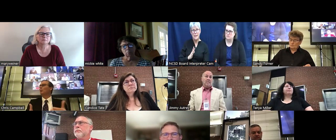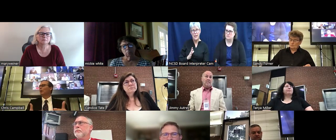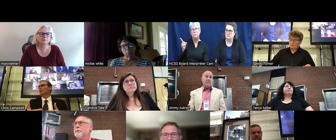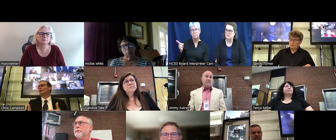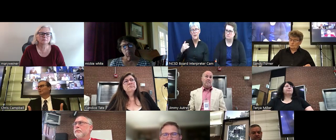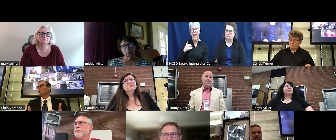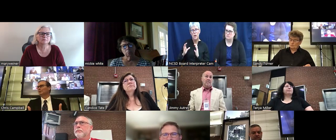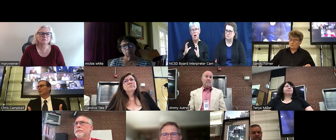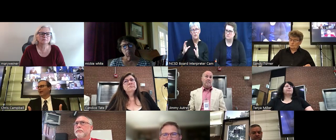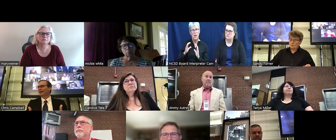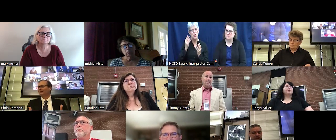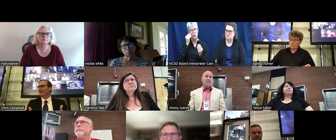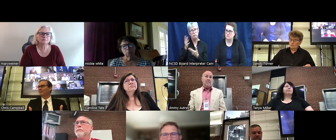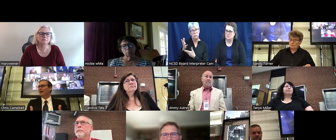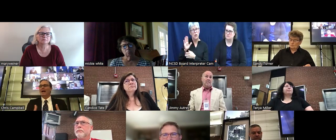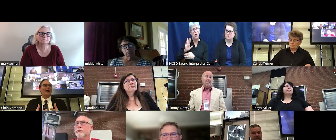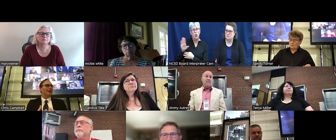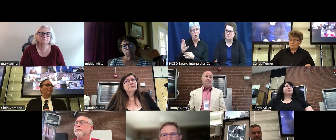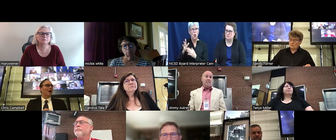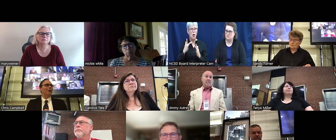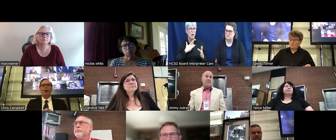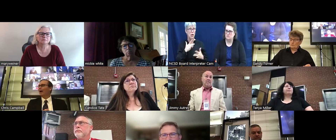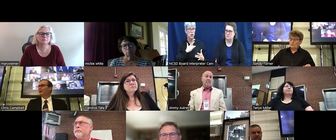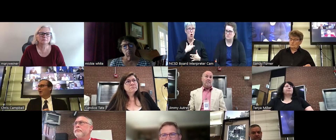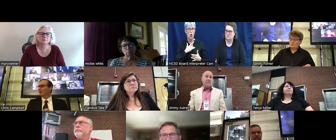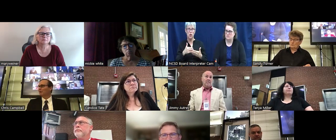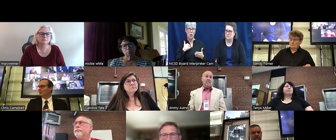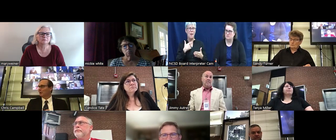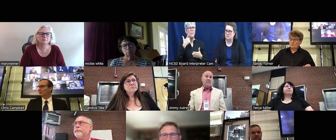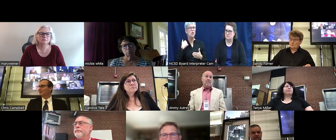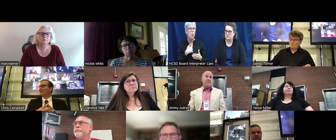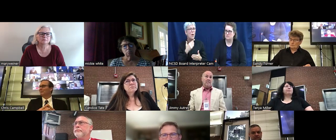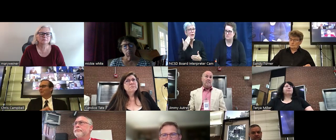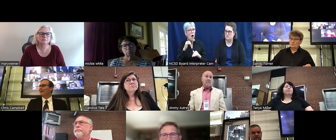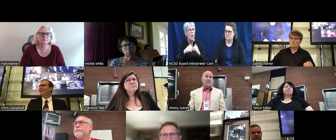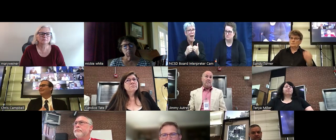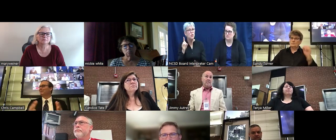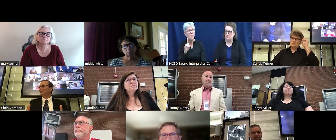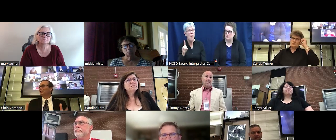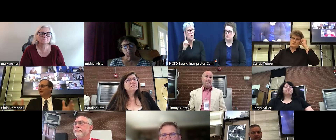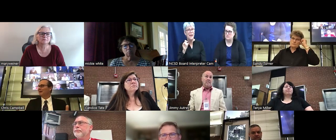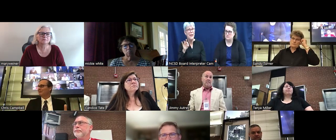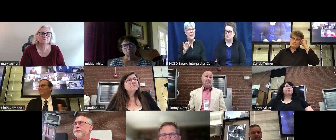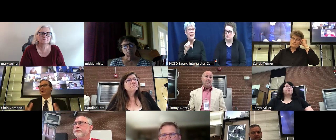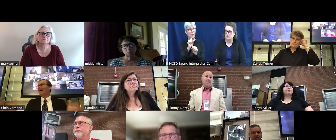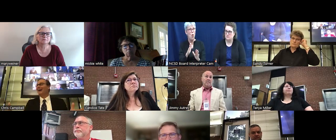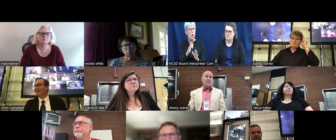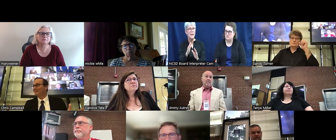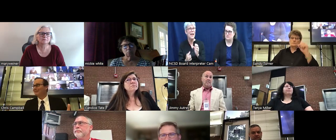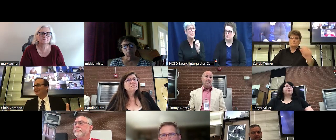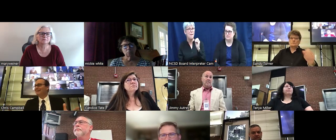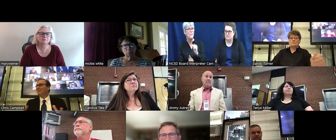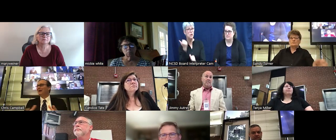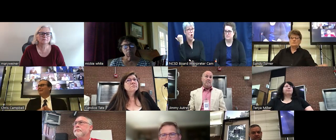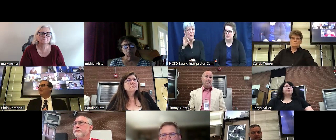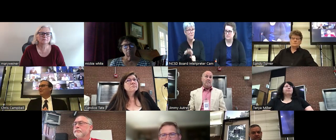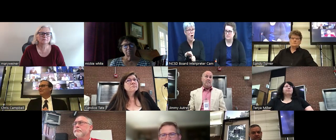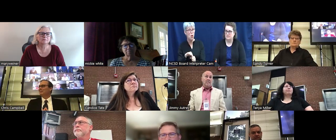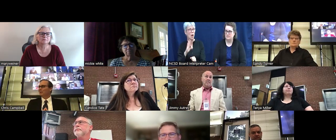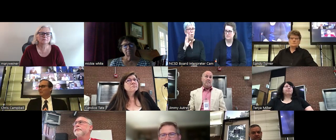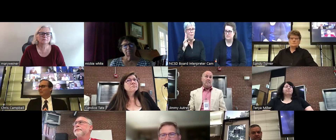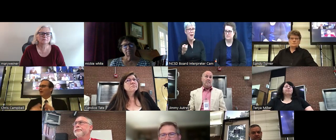know what your concerns are ahead of time. I think we all know how democracy works. If an employee gets a majority vote, they're hired. But if